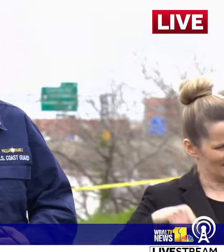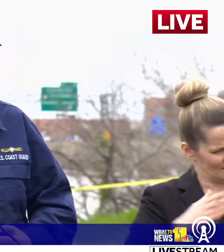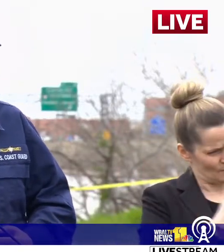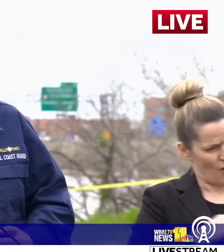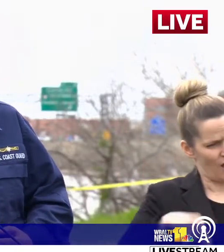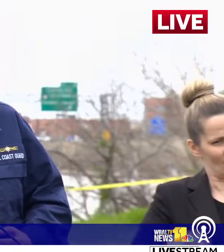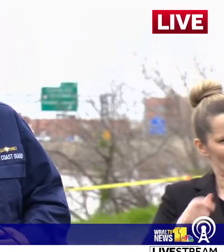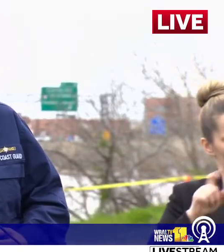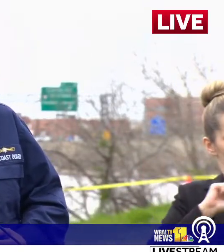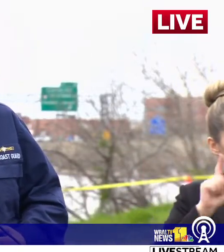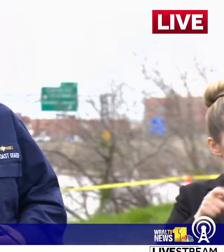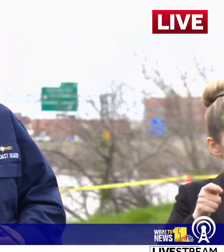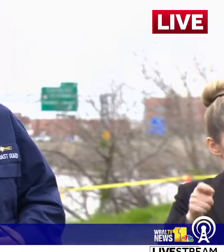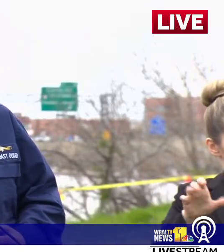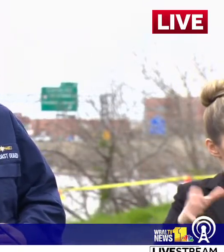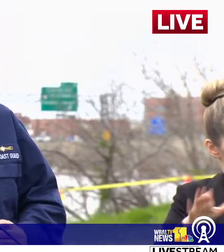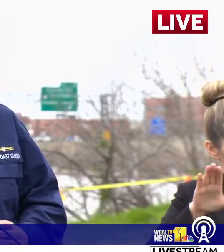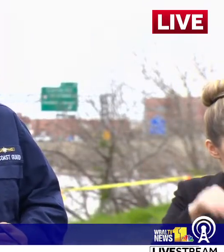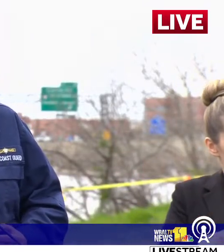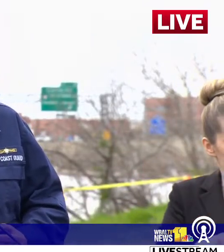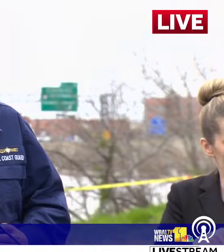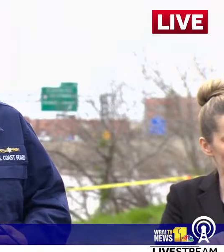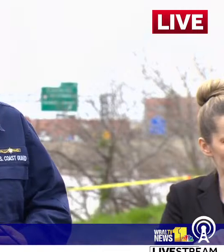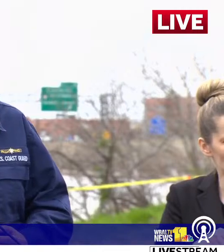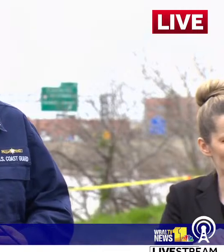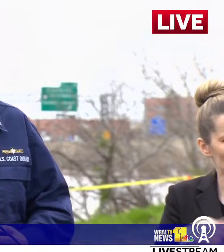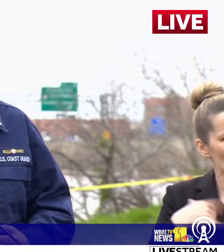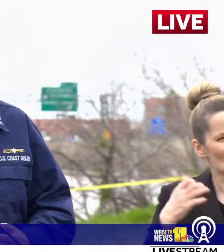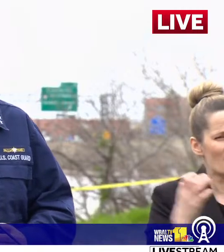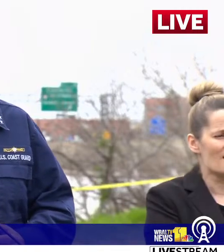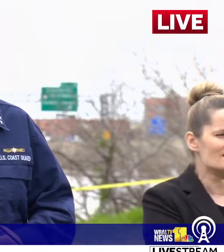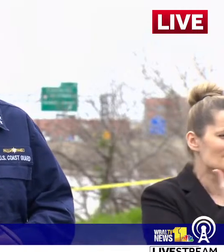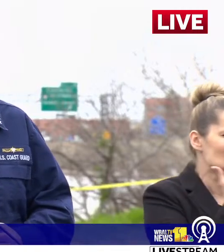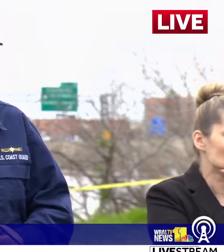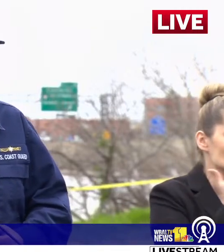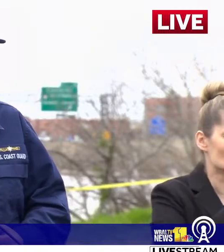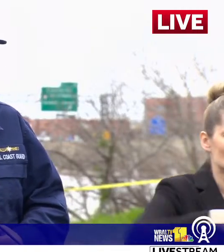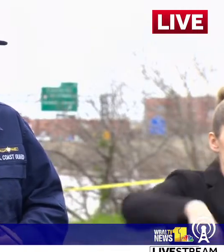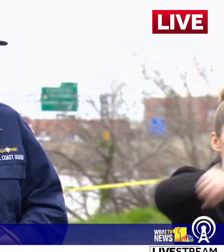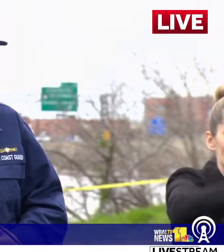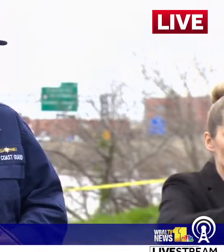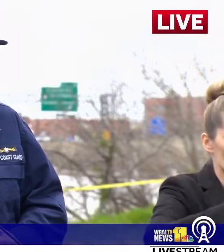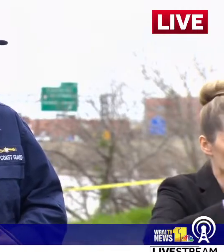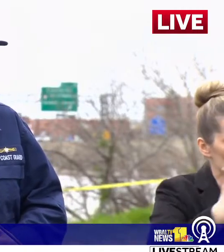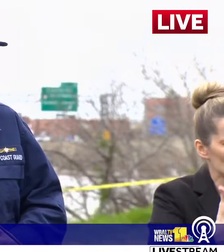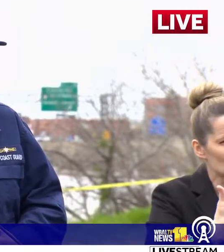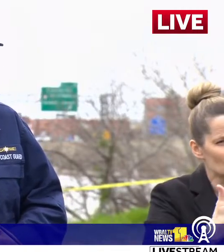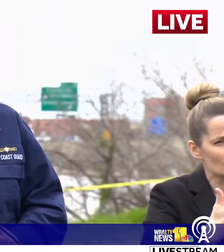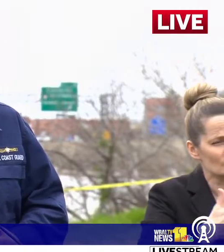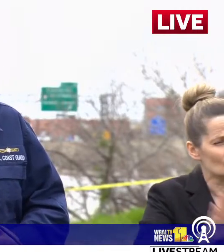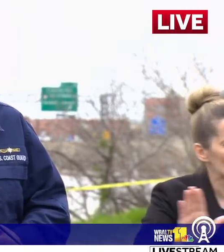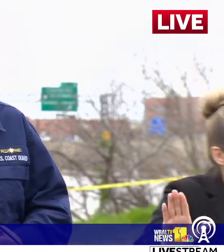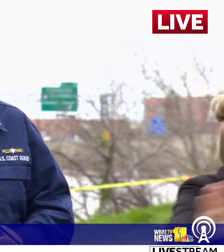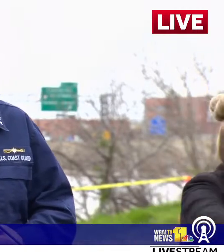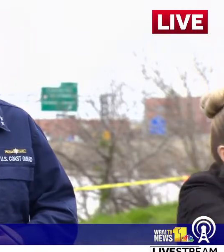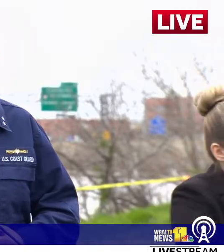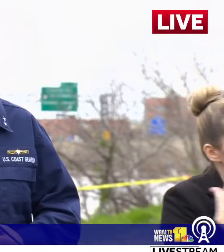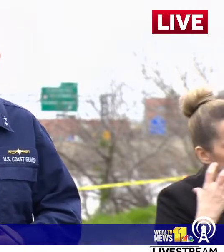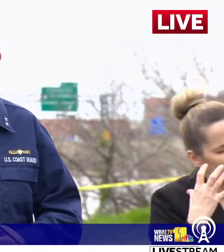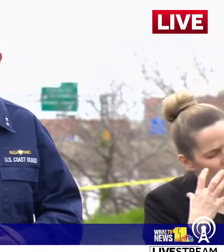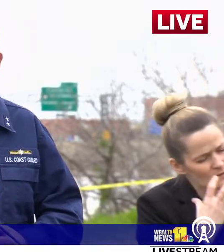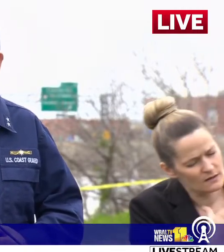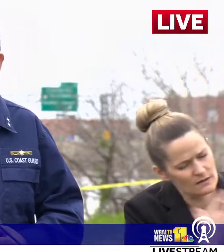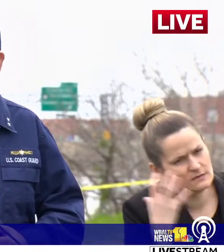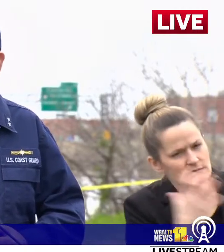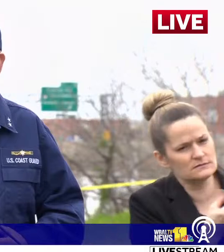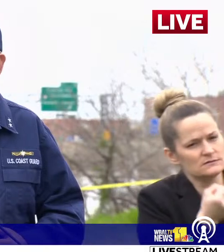this go and work. And I also want to thank the community at large for your amazing support that you've given us. We